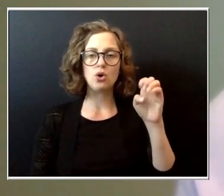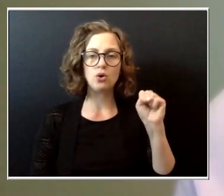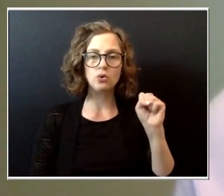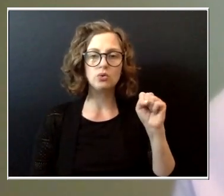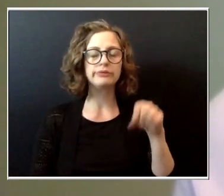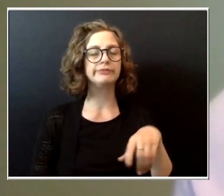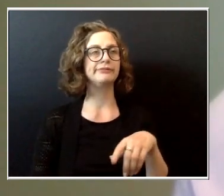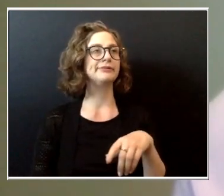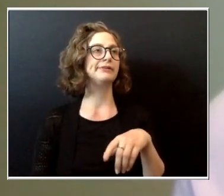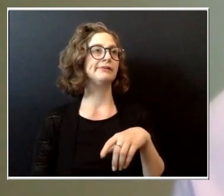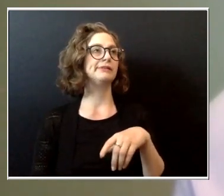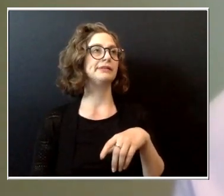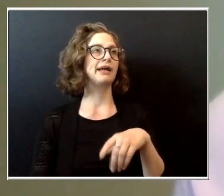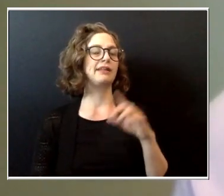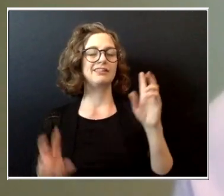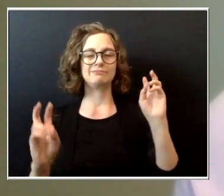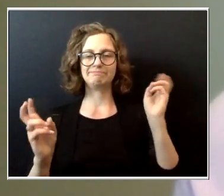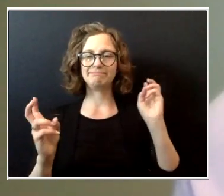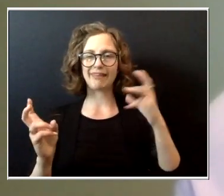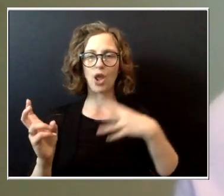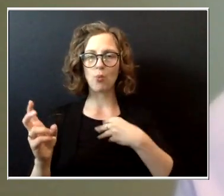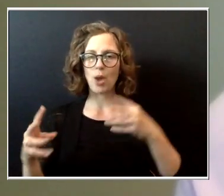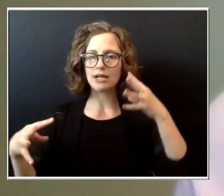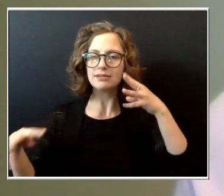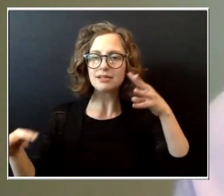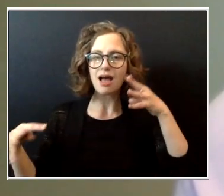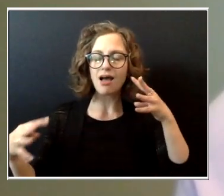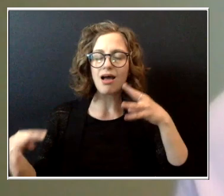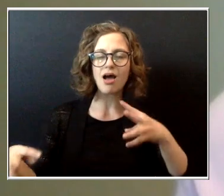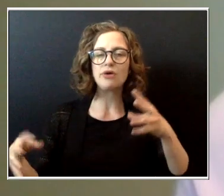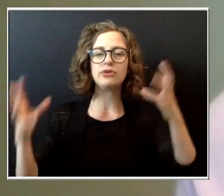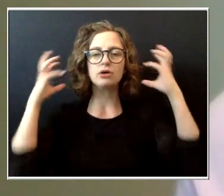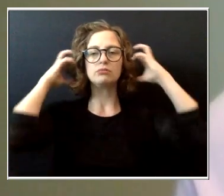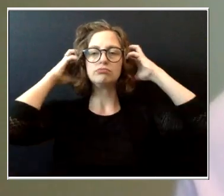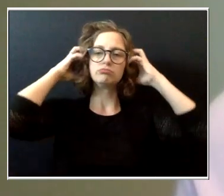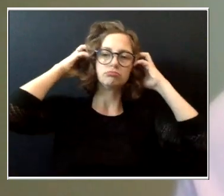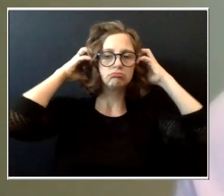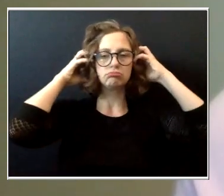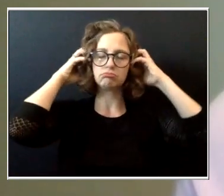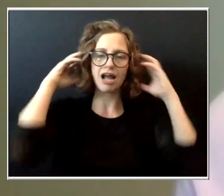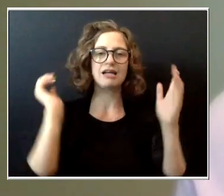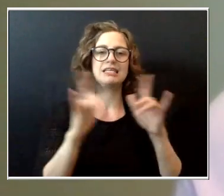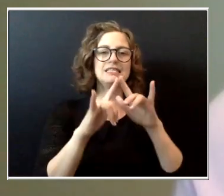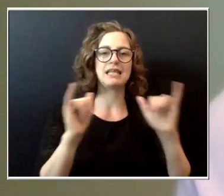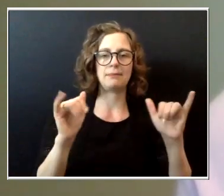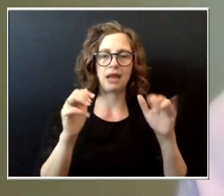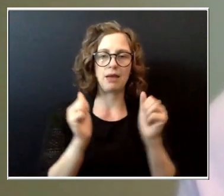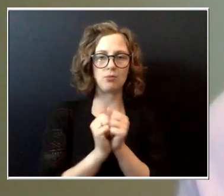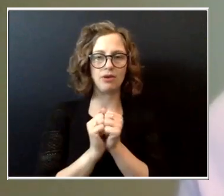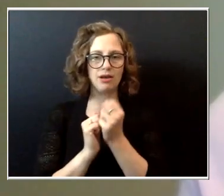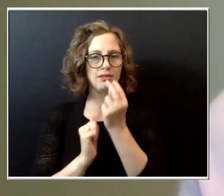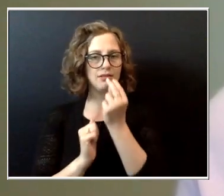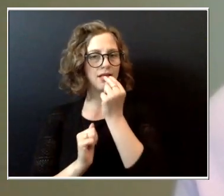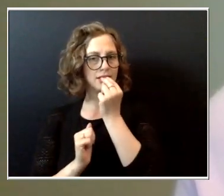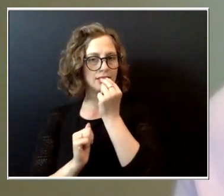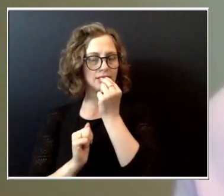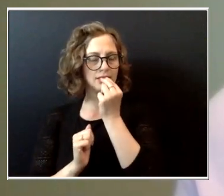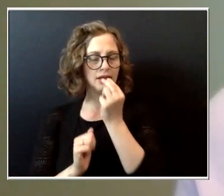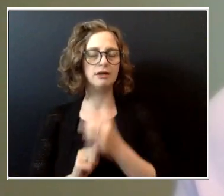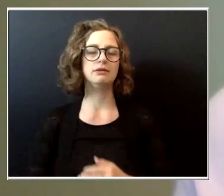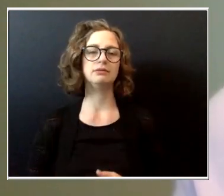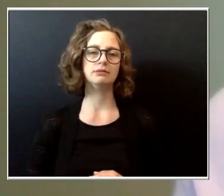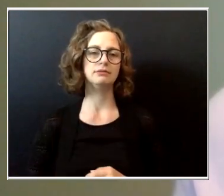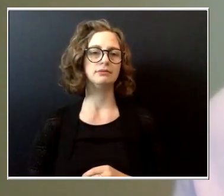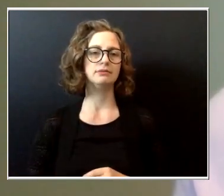sound. At the same time, you're getting the little stimulus on your tongue,